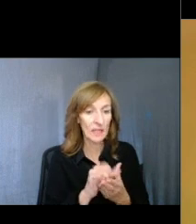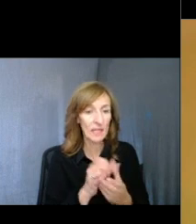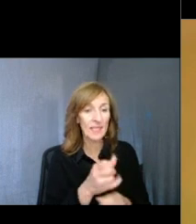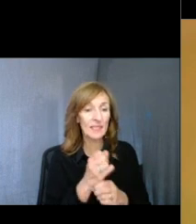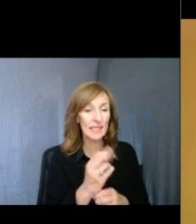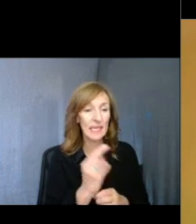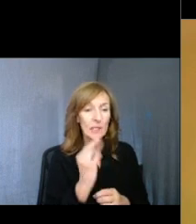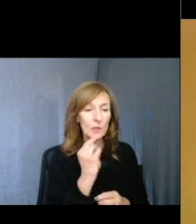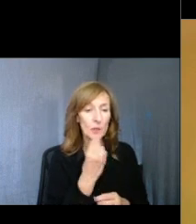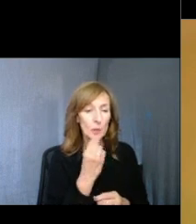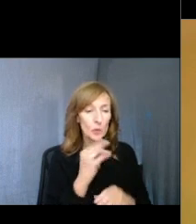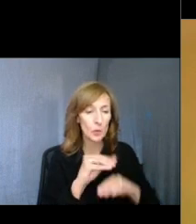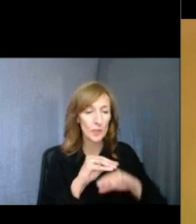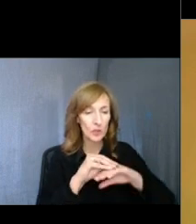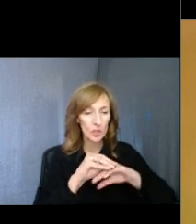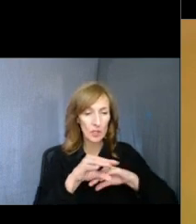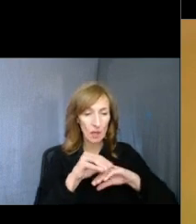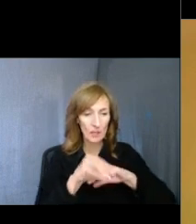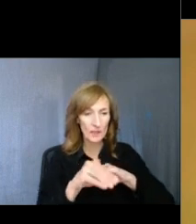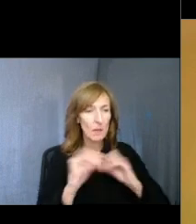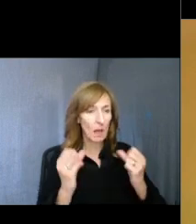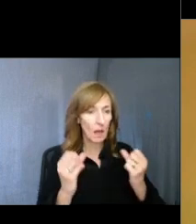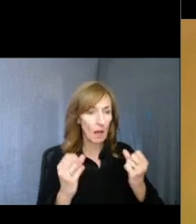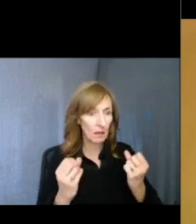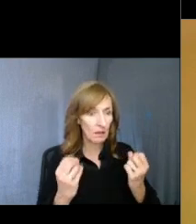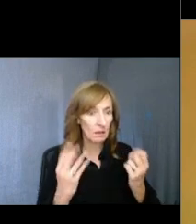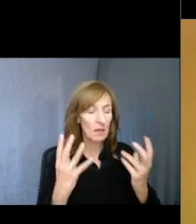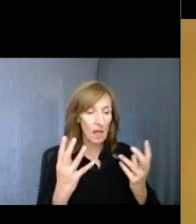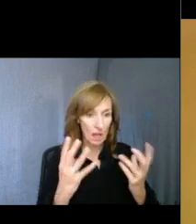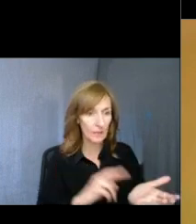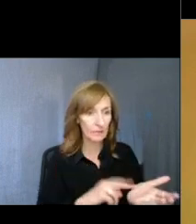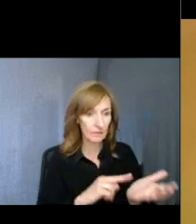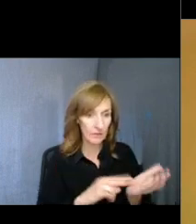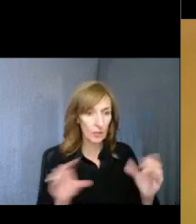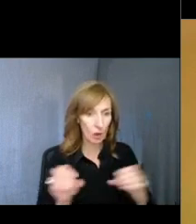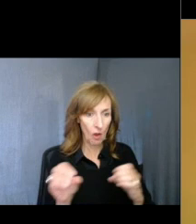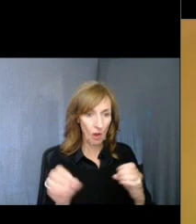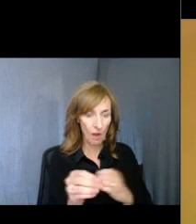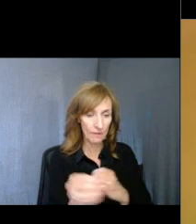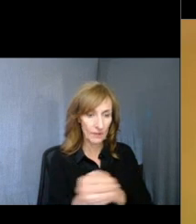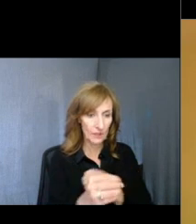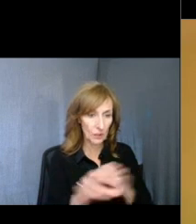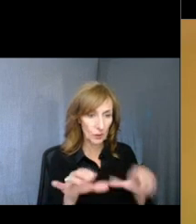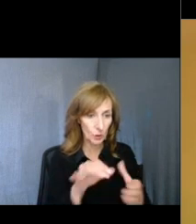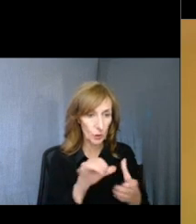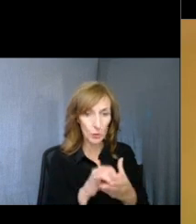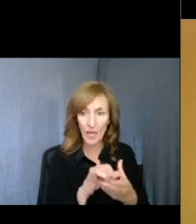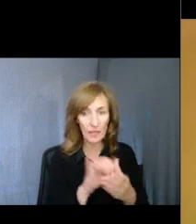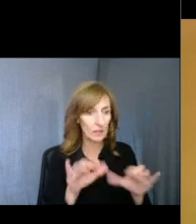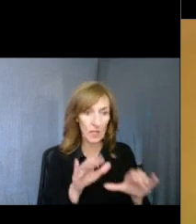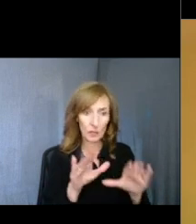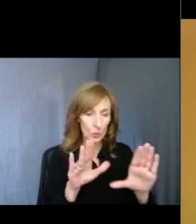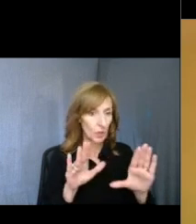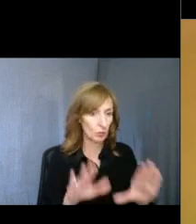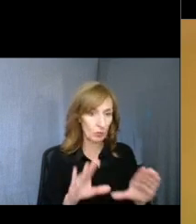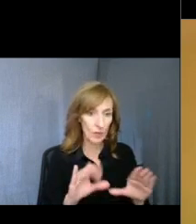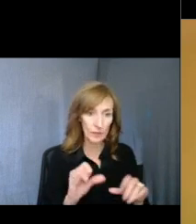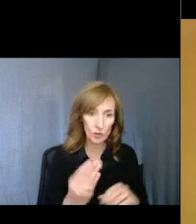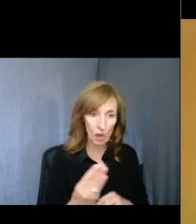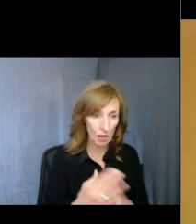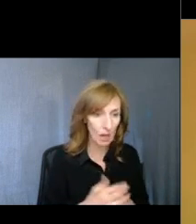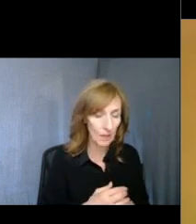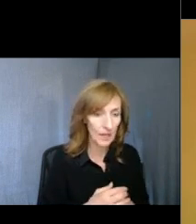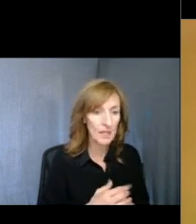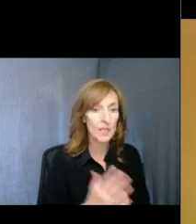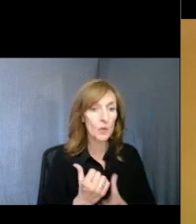them. Lots and lots of places do them. There are a lot of people out there and they do a great job. And for sure, they can help you really balance, so you make